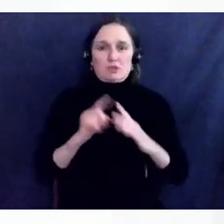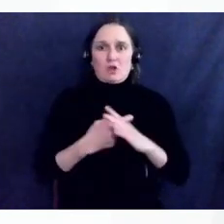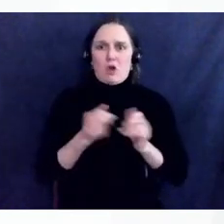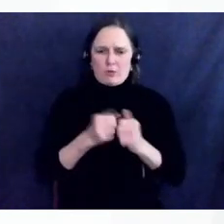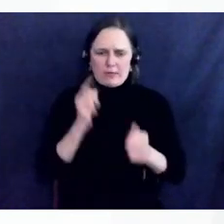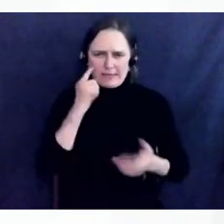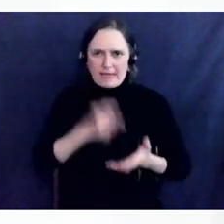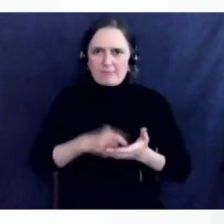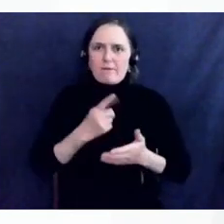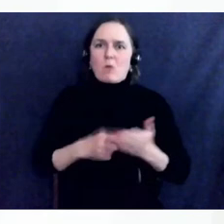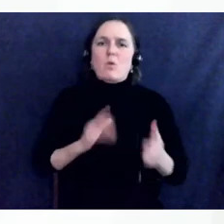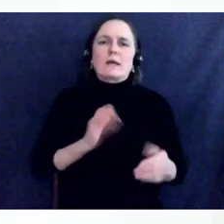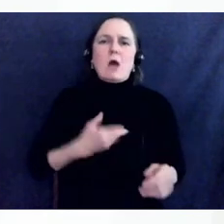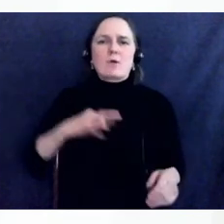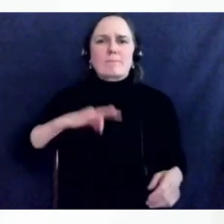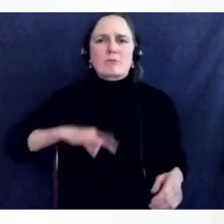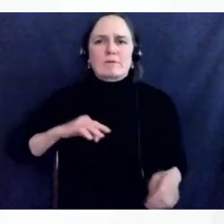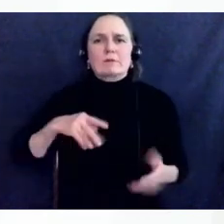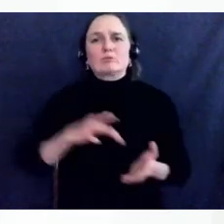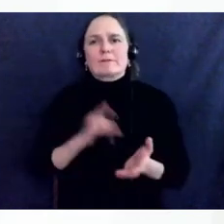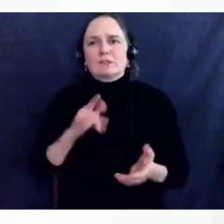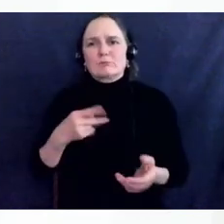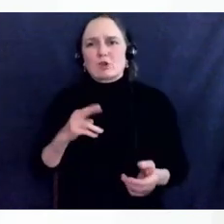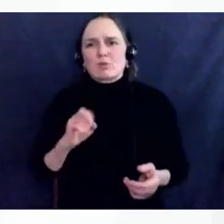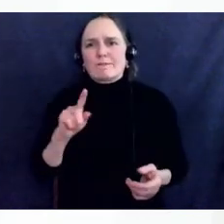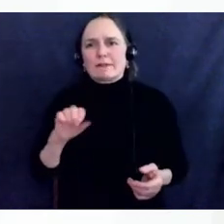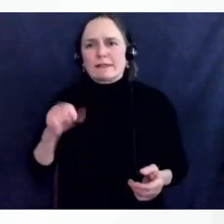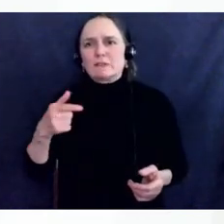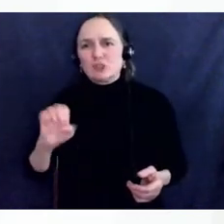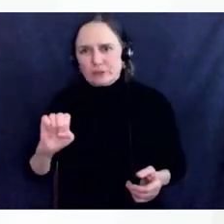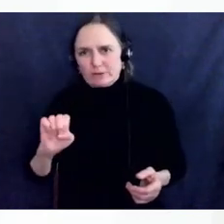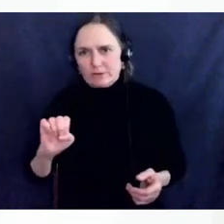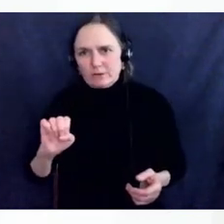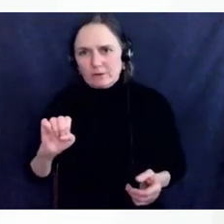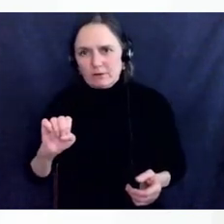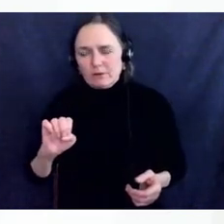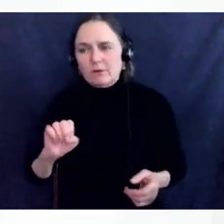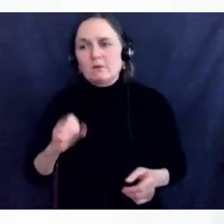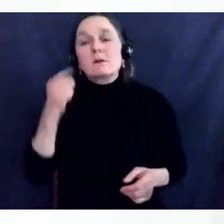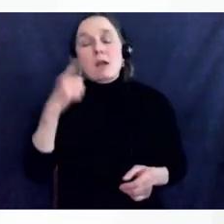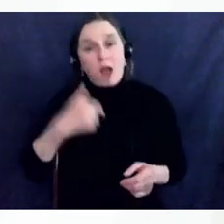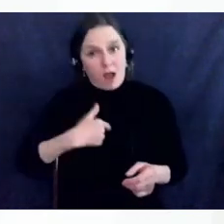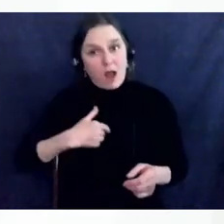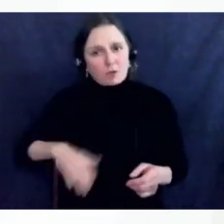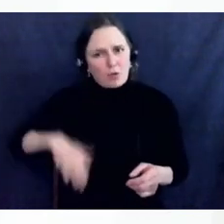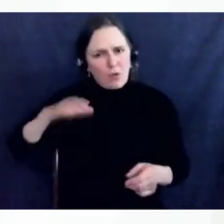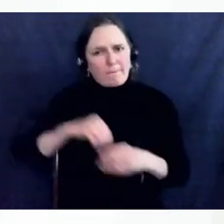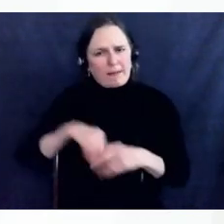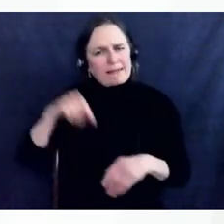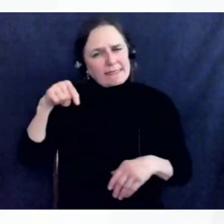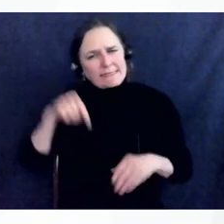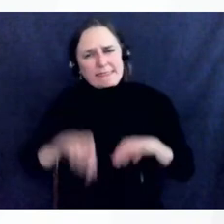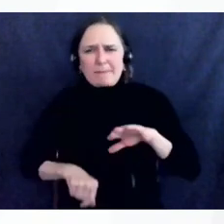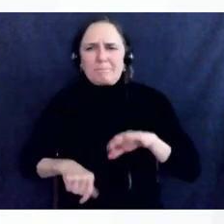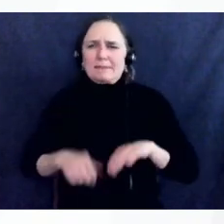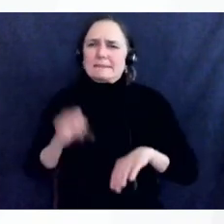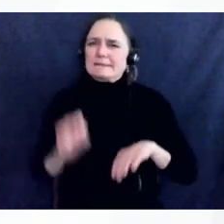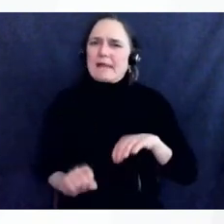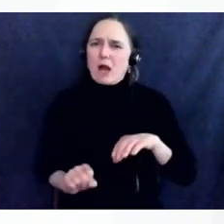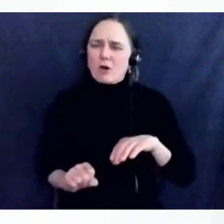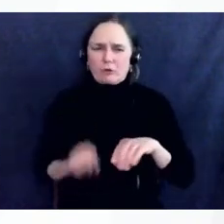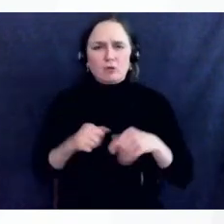the Deep South during a regime of white supremacy known as Jim Crow. But